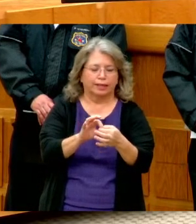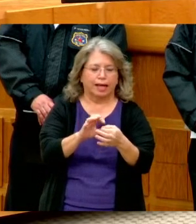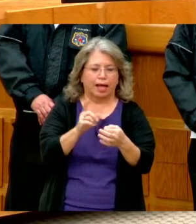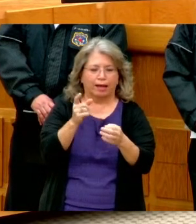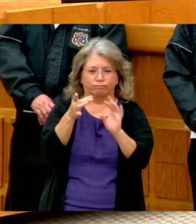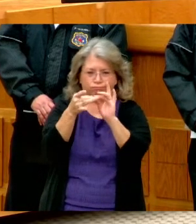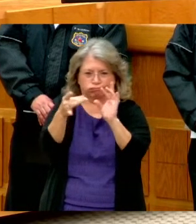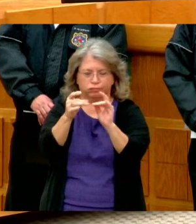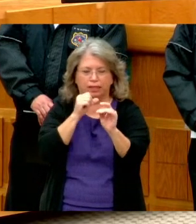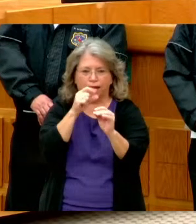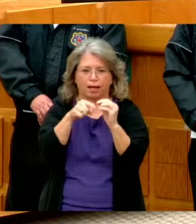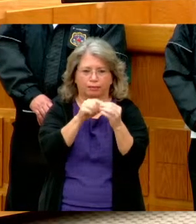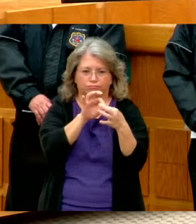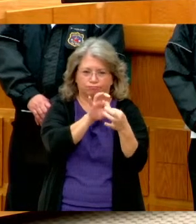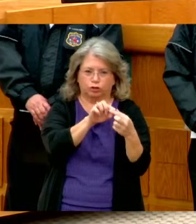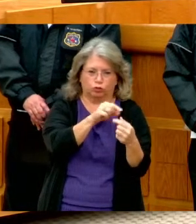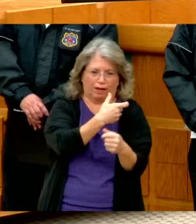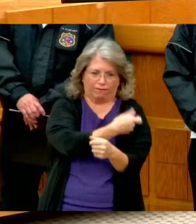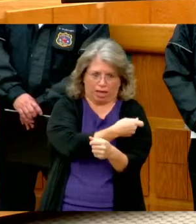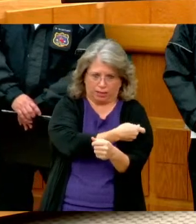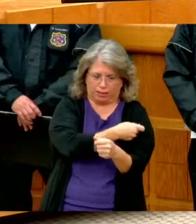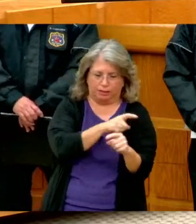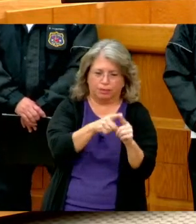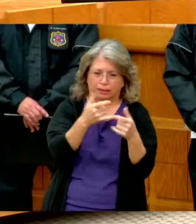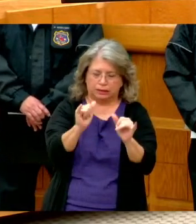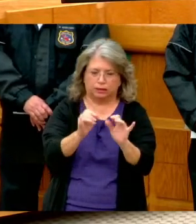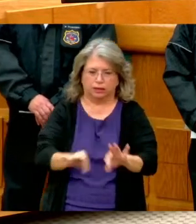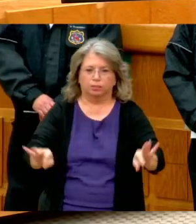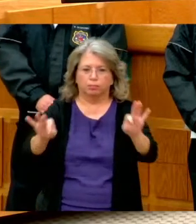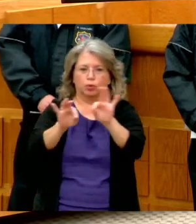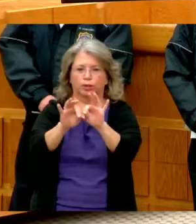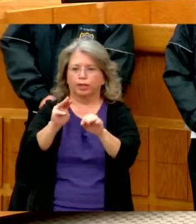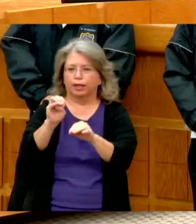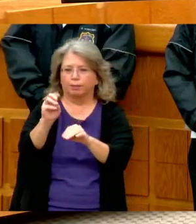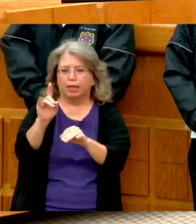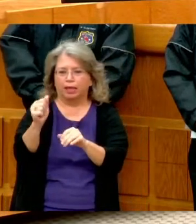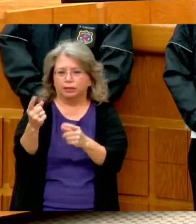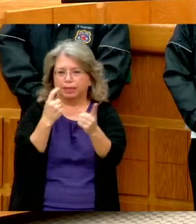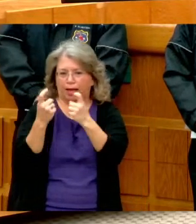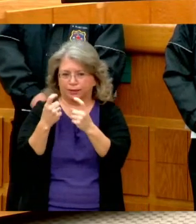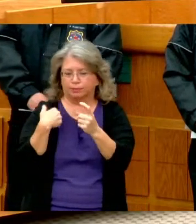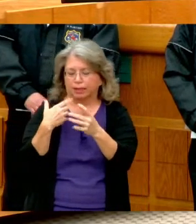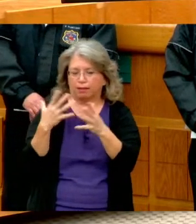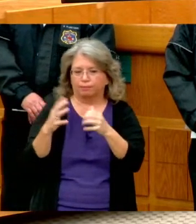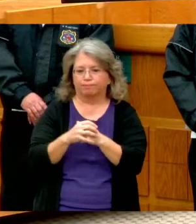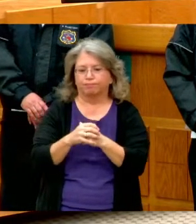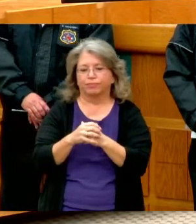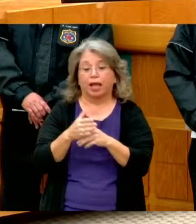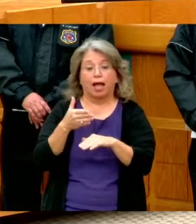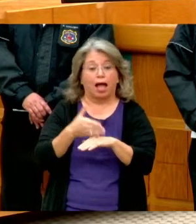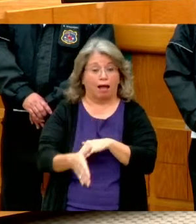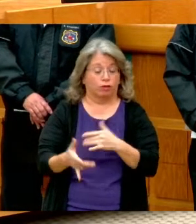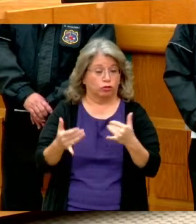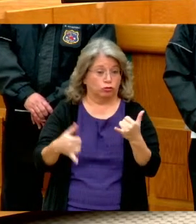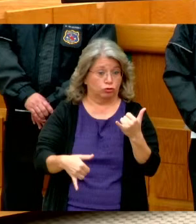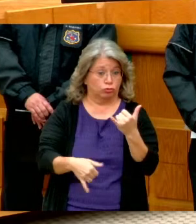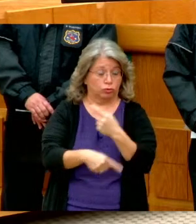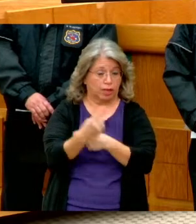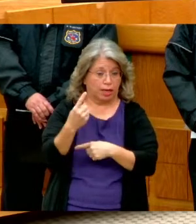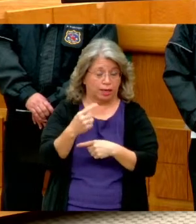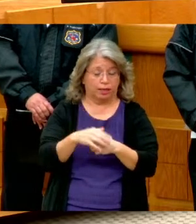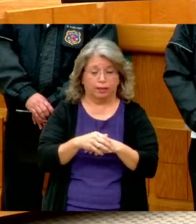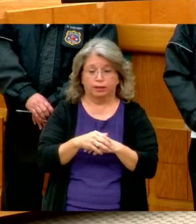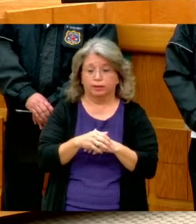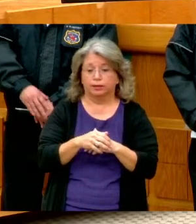it's important, and the media has been asking quite a bit, and I want to share this with you. After today, and it might be live